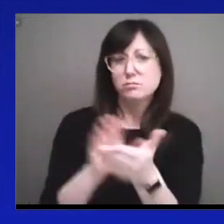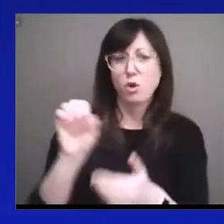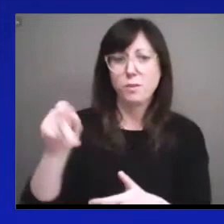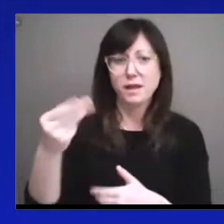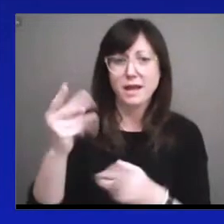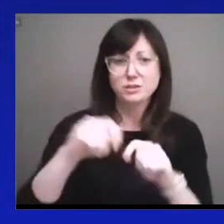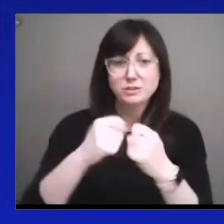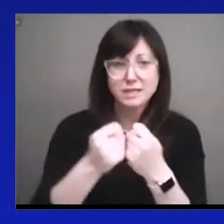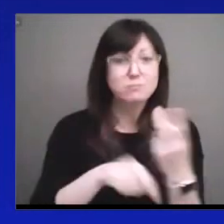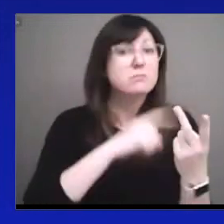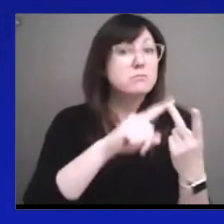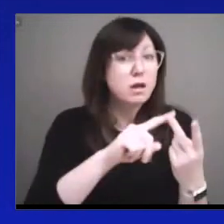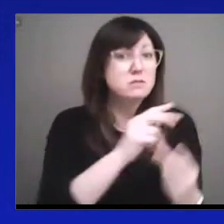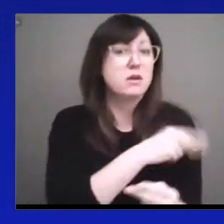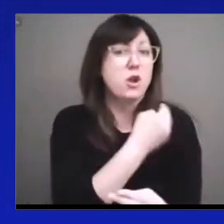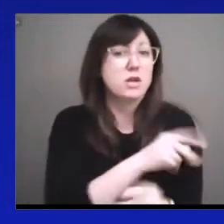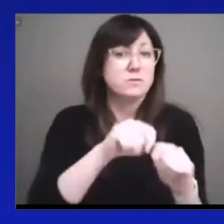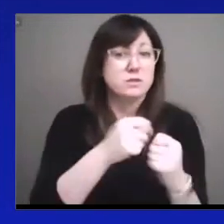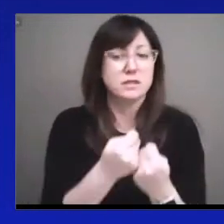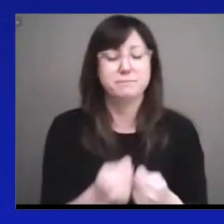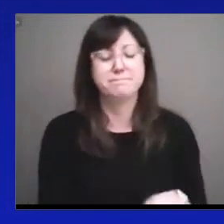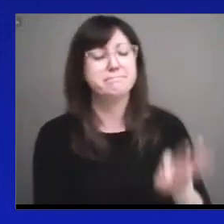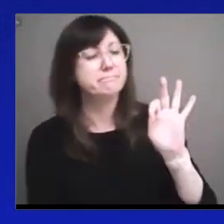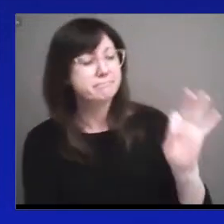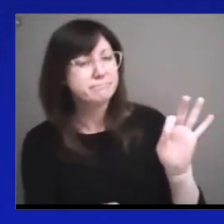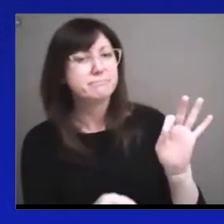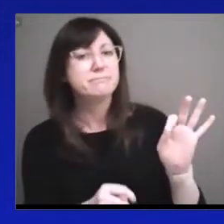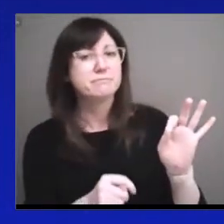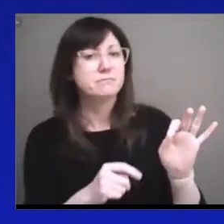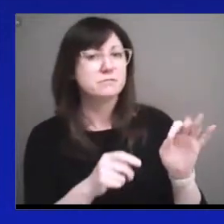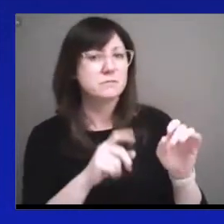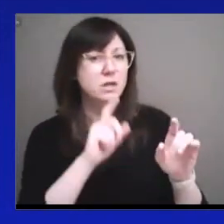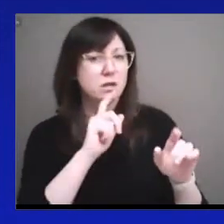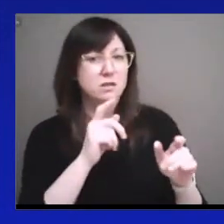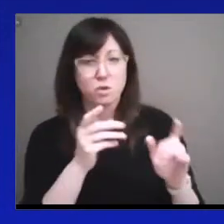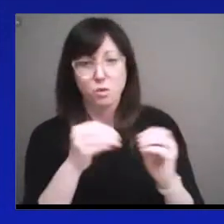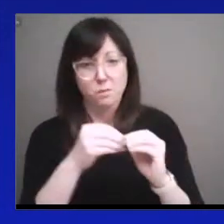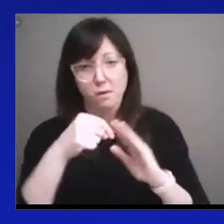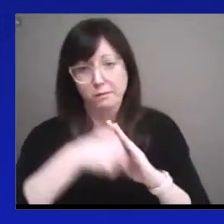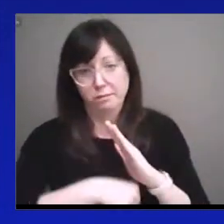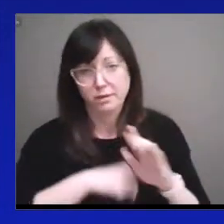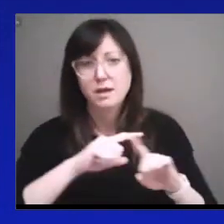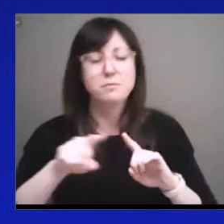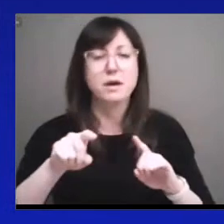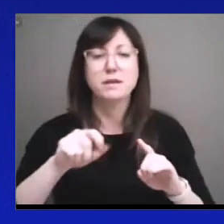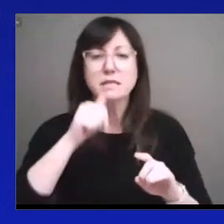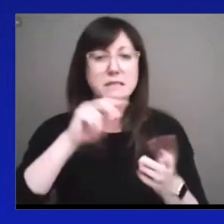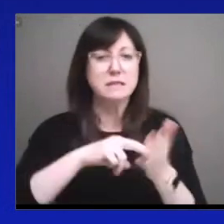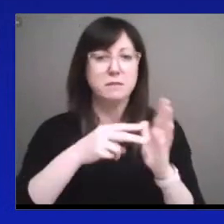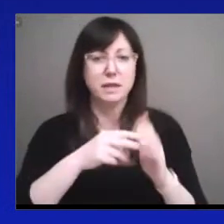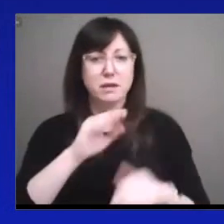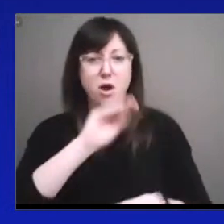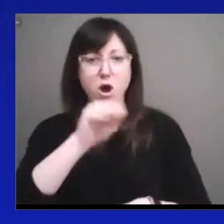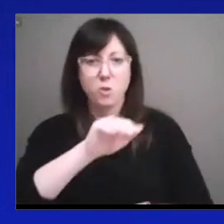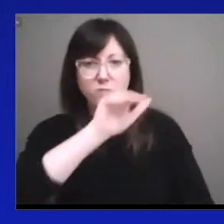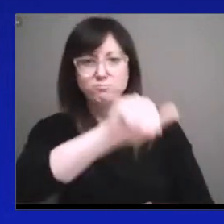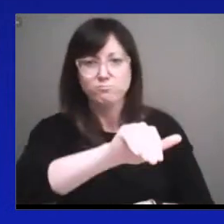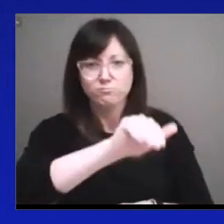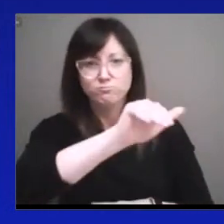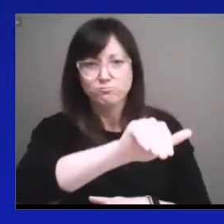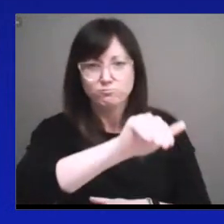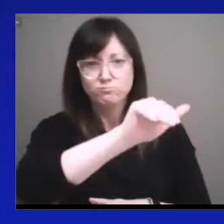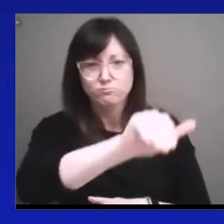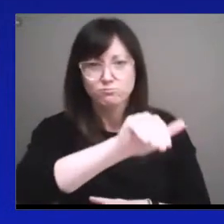hospital team as well. Okay, I not to further this, but it wasn't the prodding of Ottawa that made that happen on that